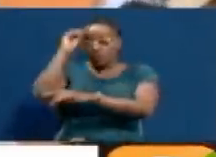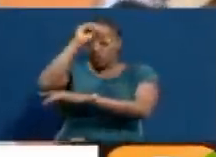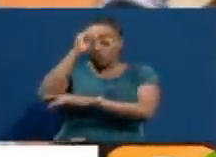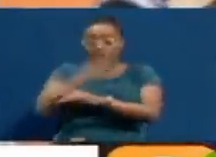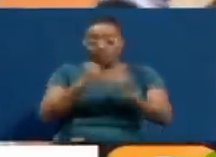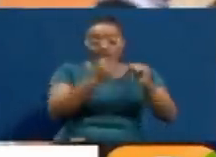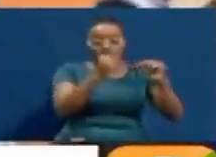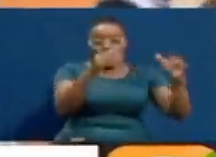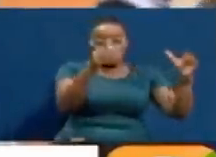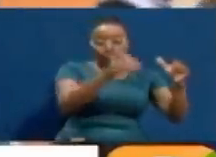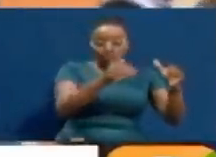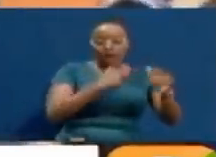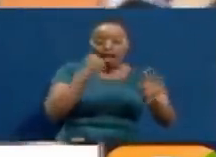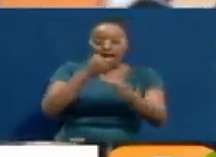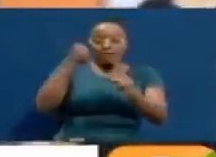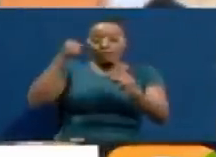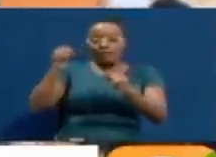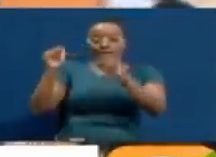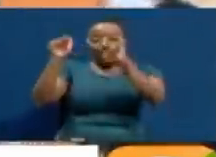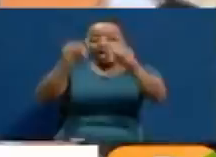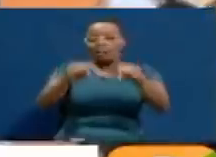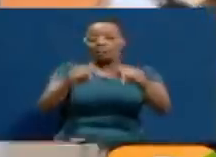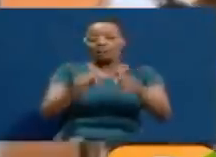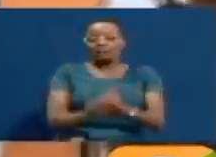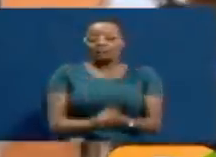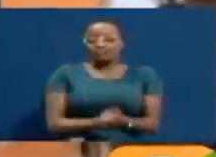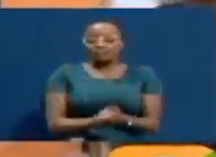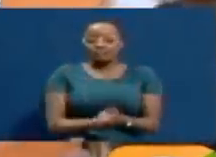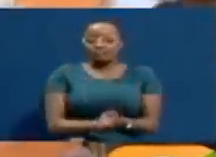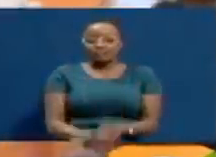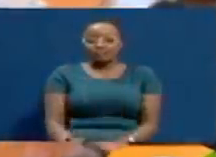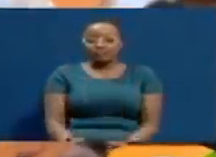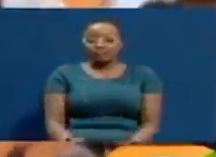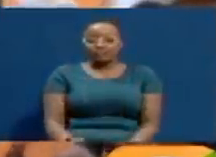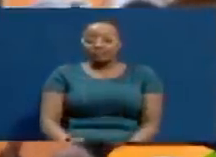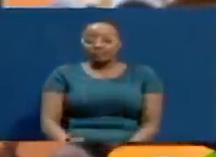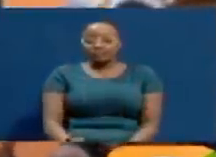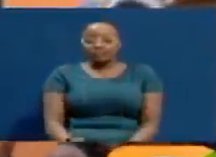rival camps impact attendance? Chemutai Goin, Citizen TV, Kitui County.